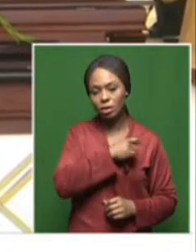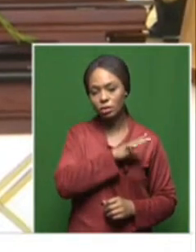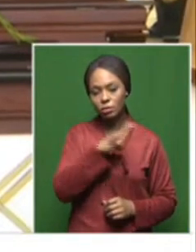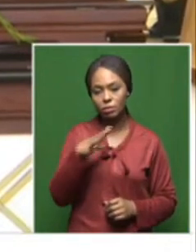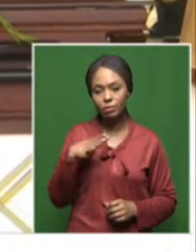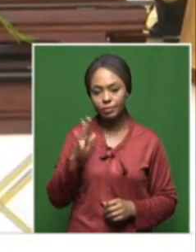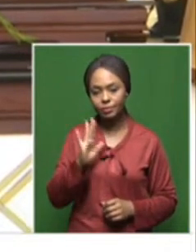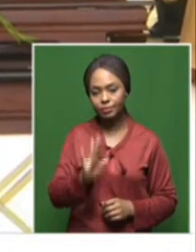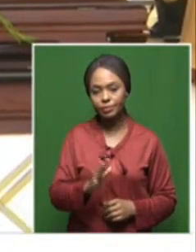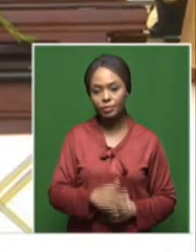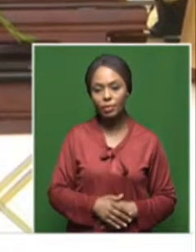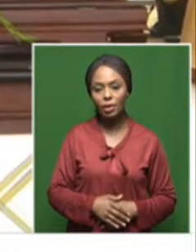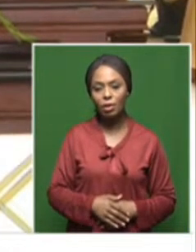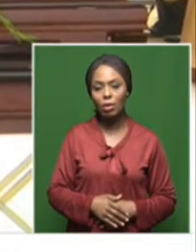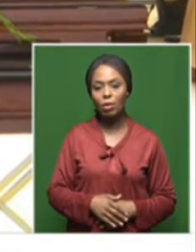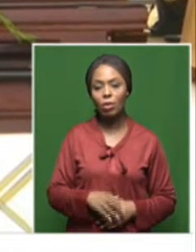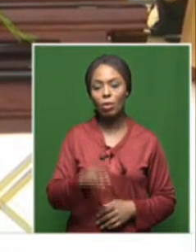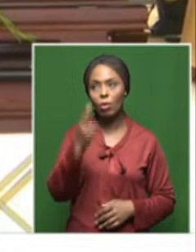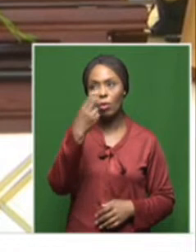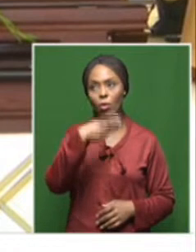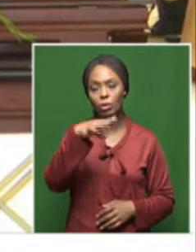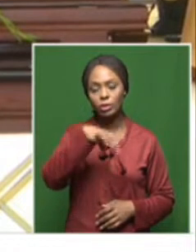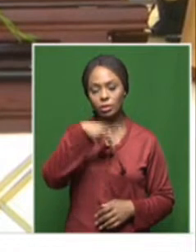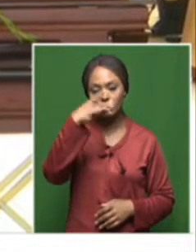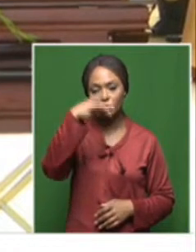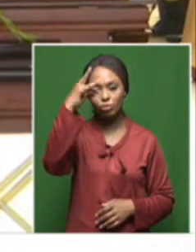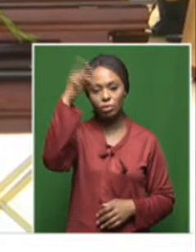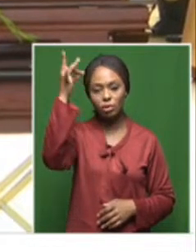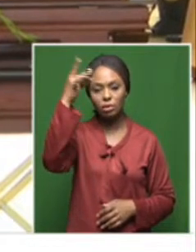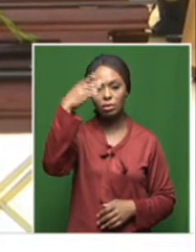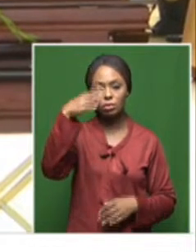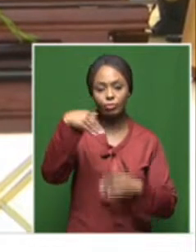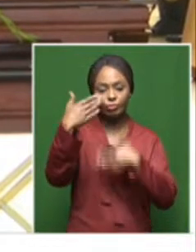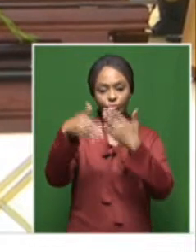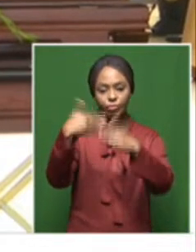Spirit, one God forever and ever.